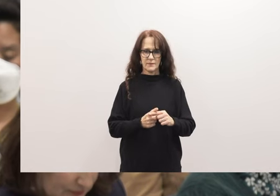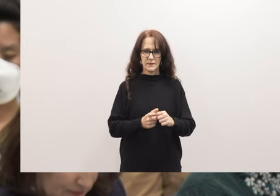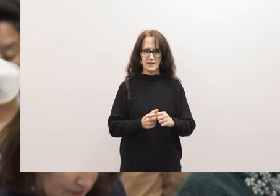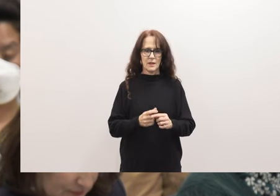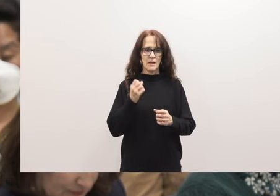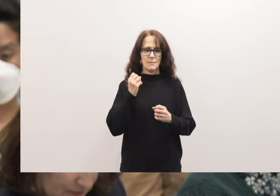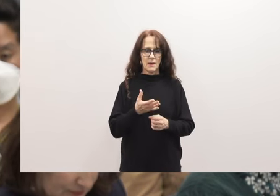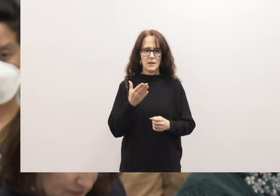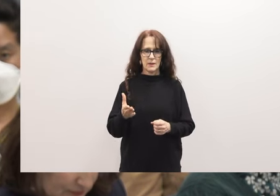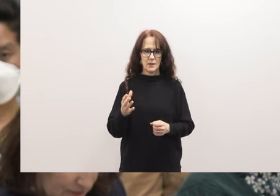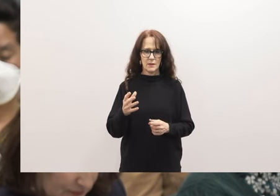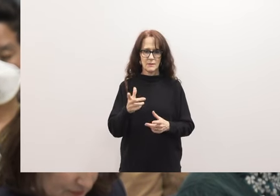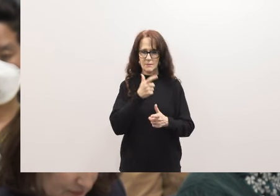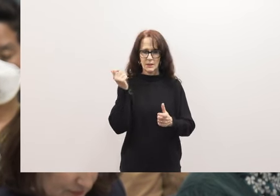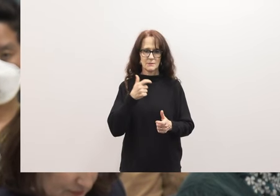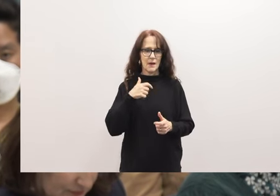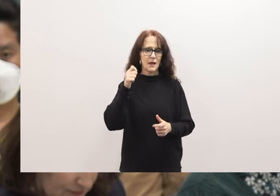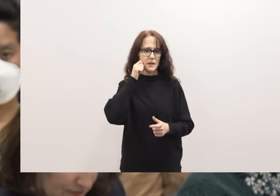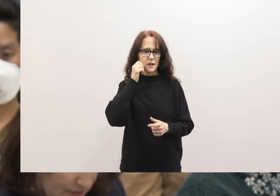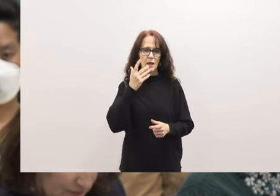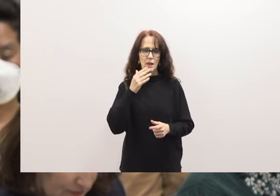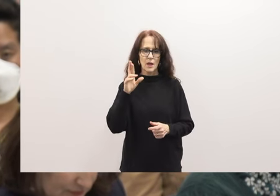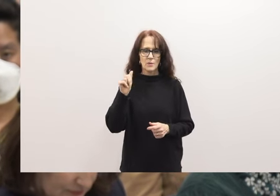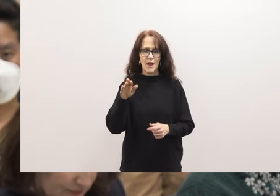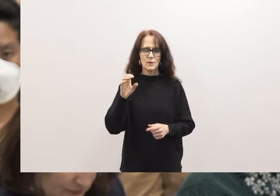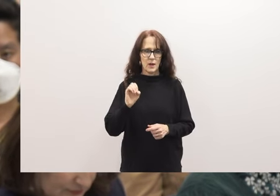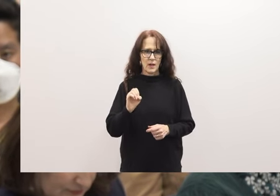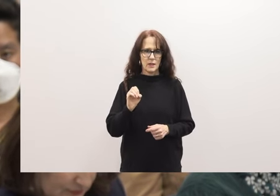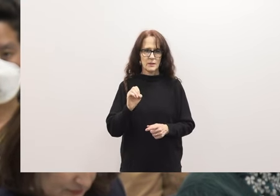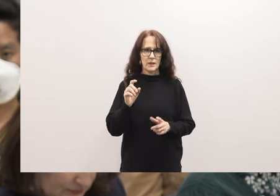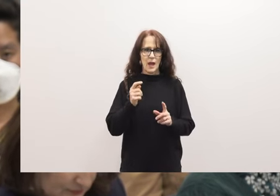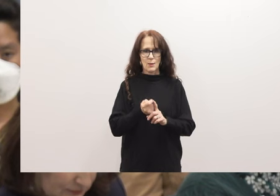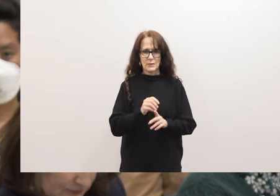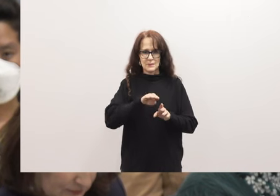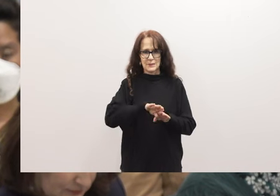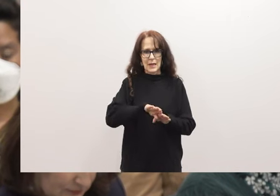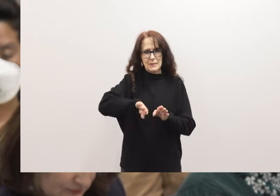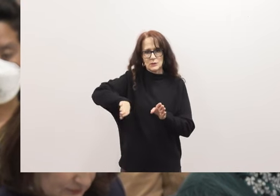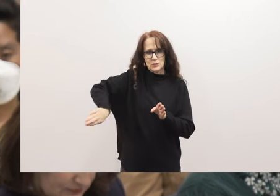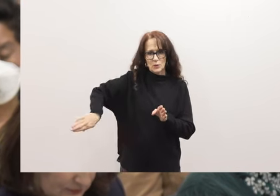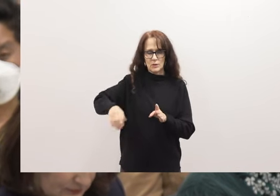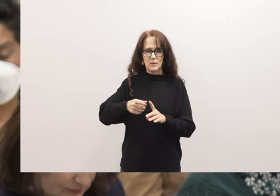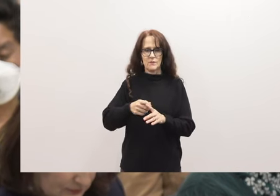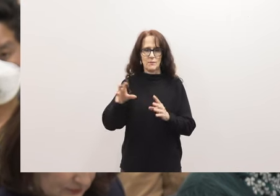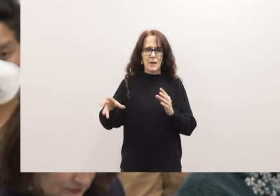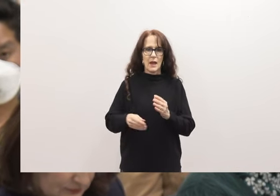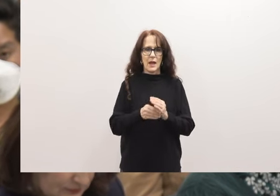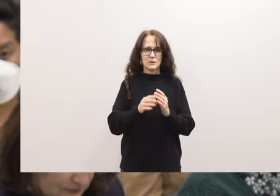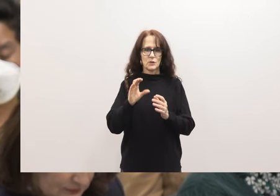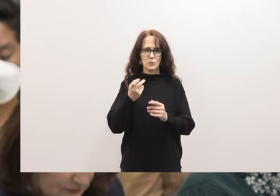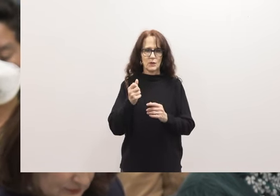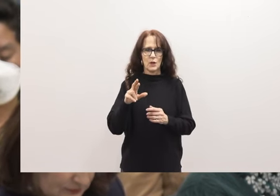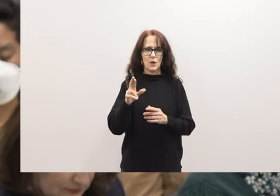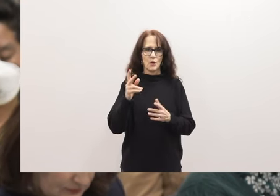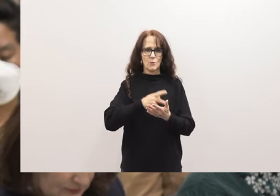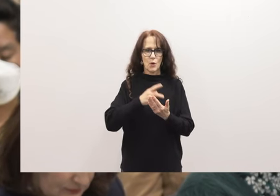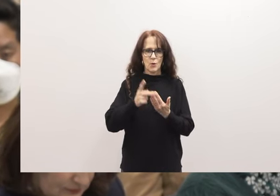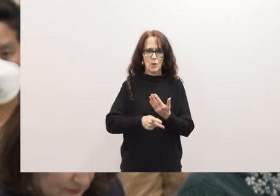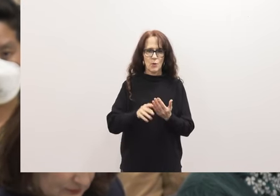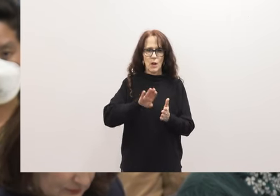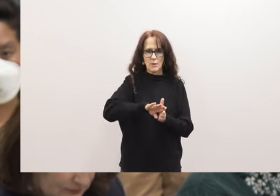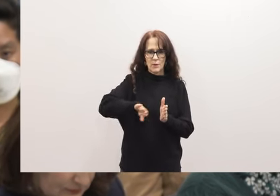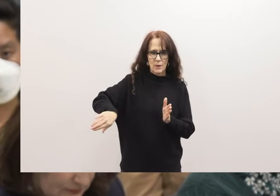many things because of my skin color and because of my race. I was excluded out of extracurricular programs. I was excluded